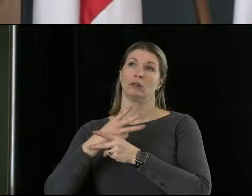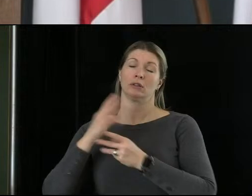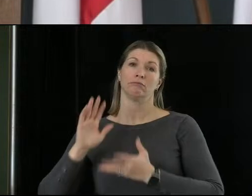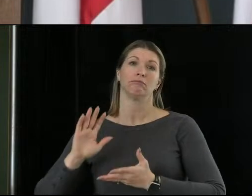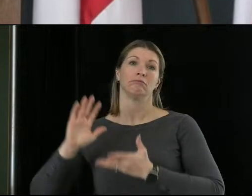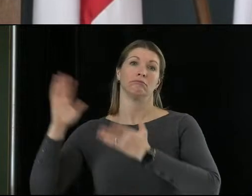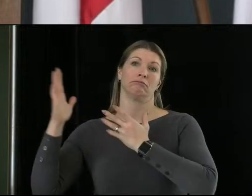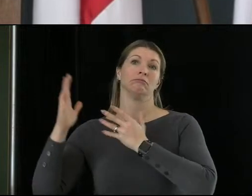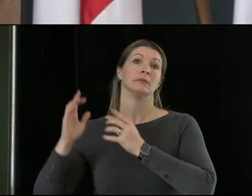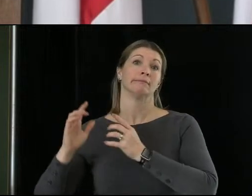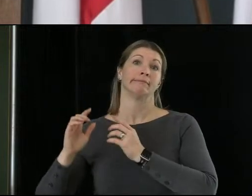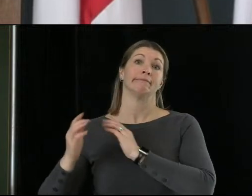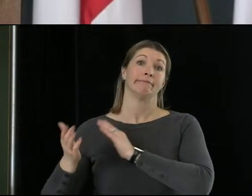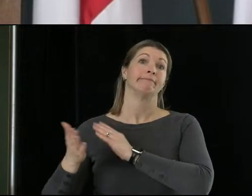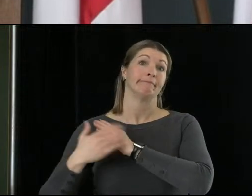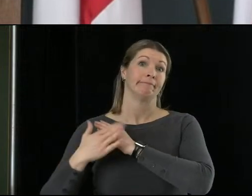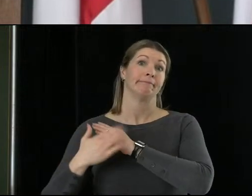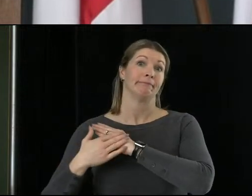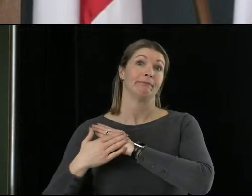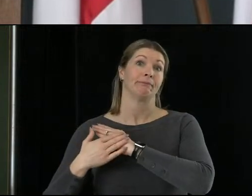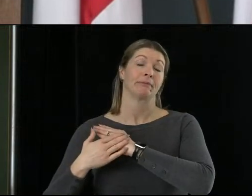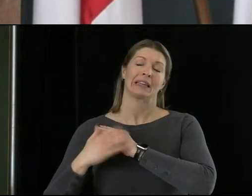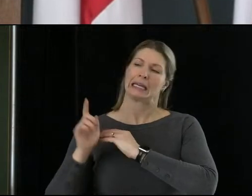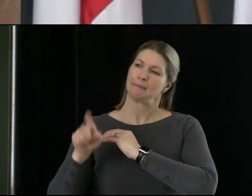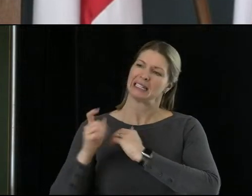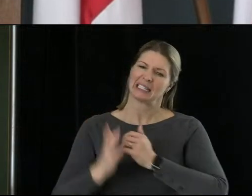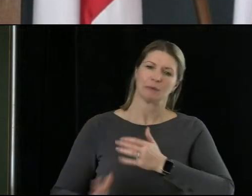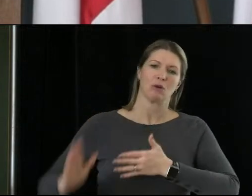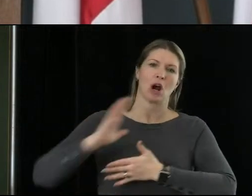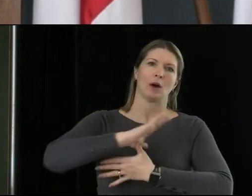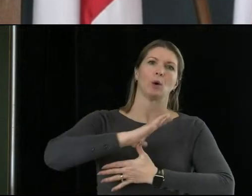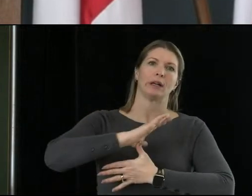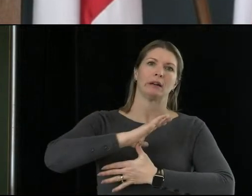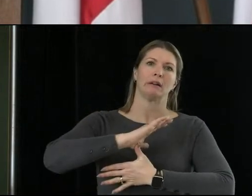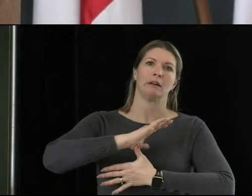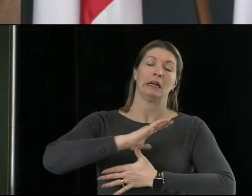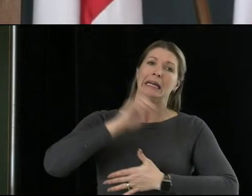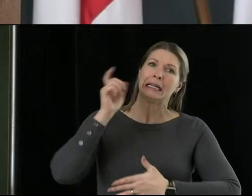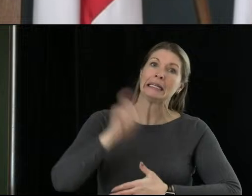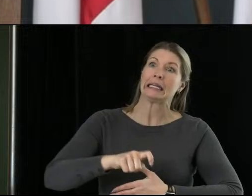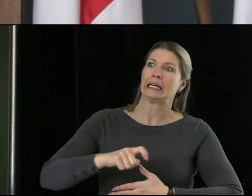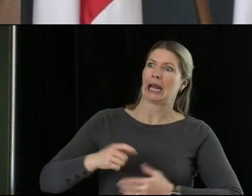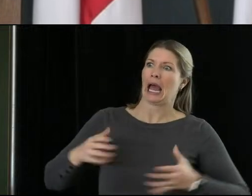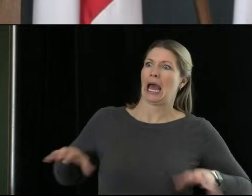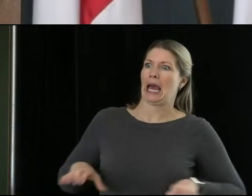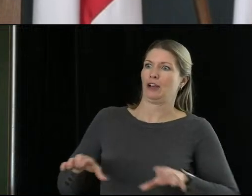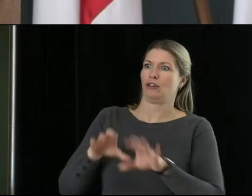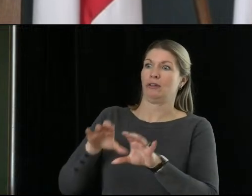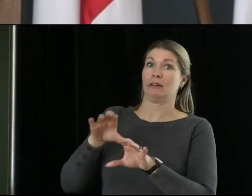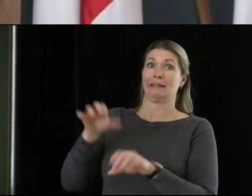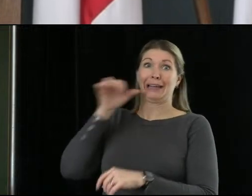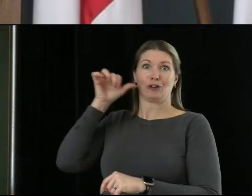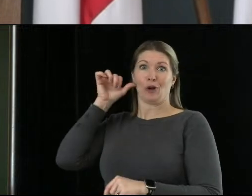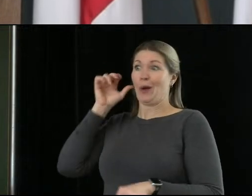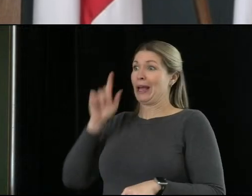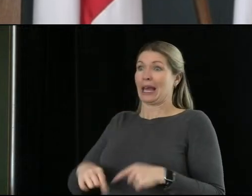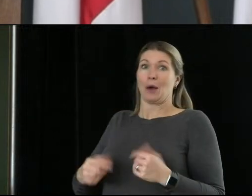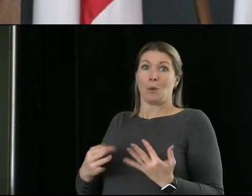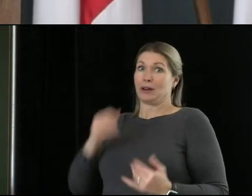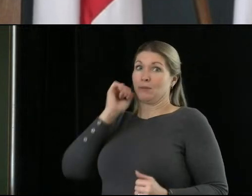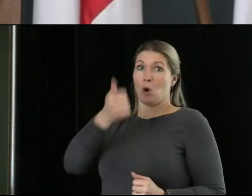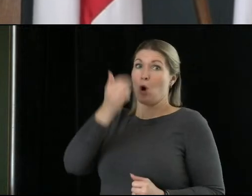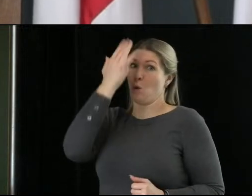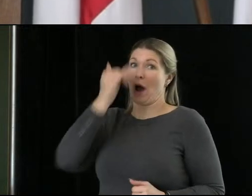a priority. It needs attention yesterday. It can't wait for tomorrow. It will be too